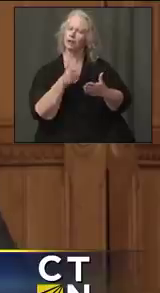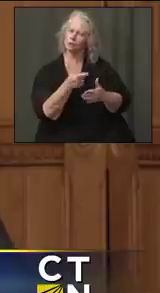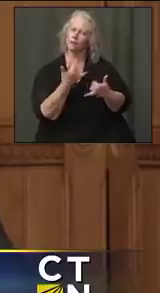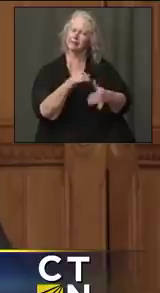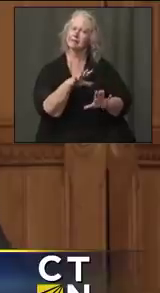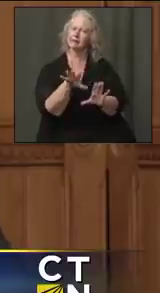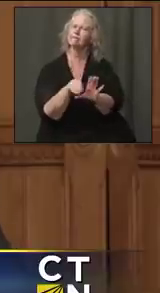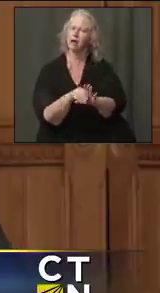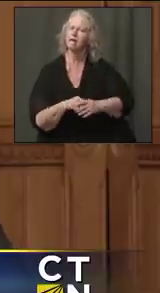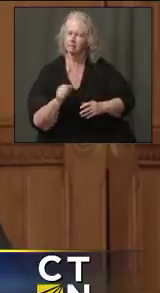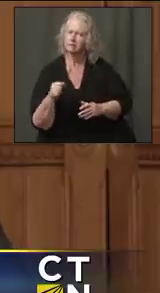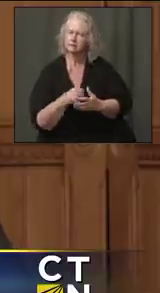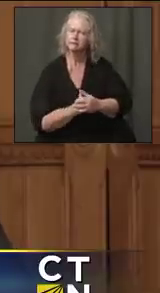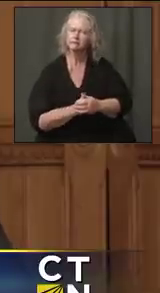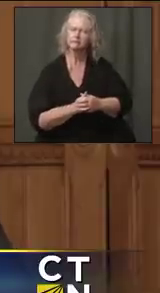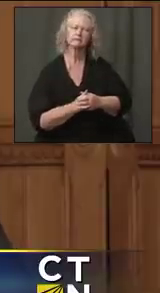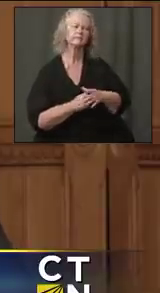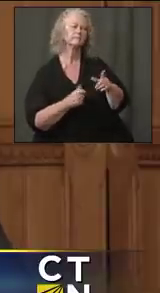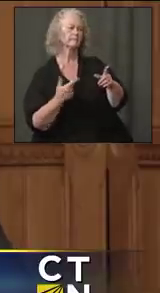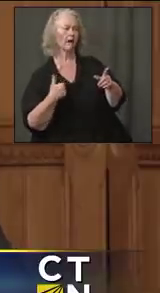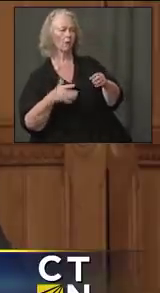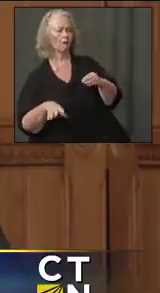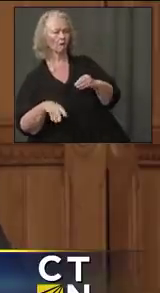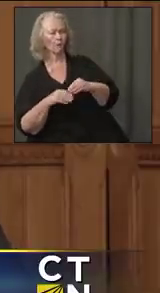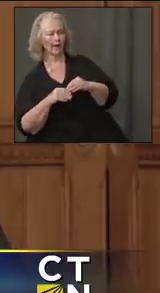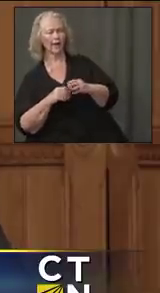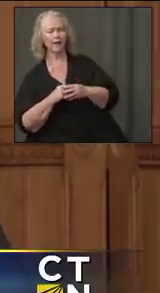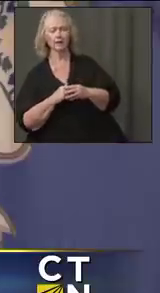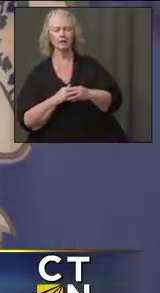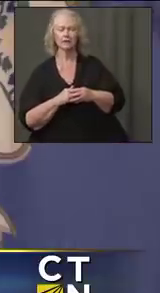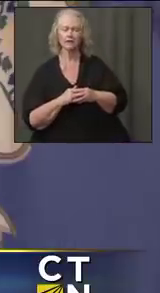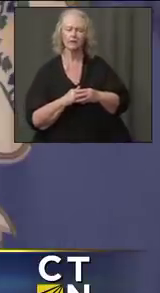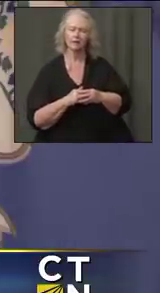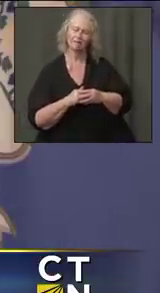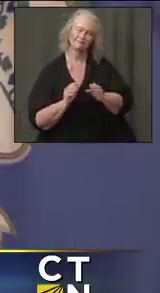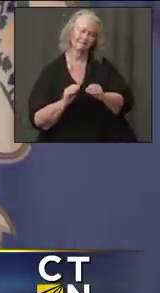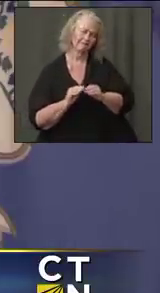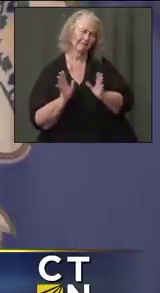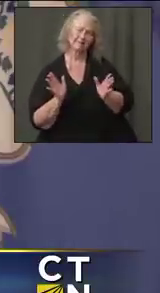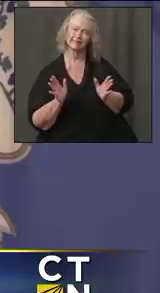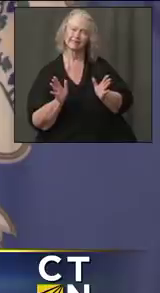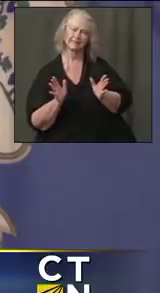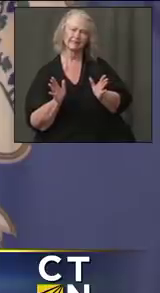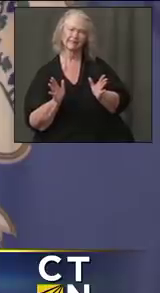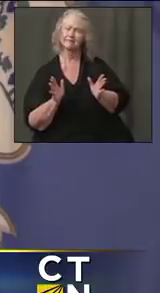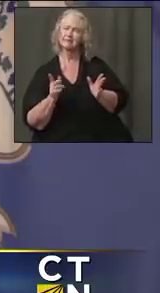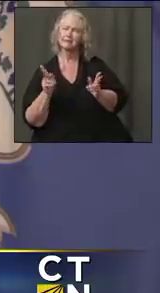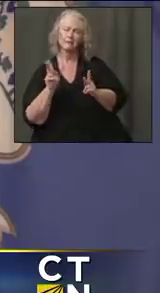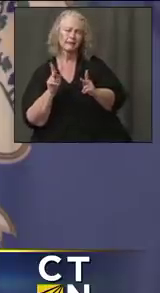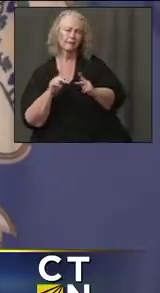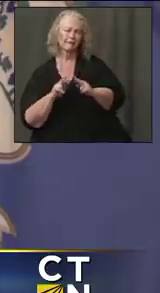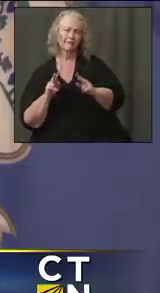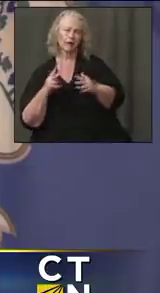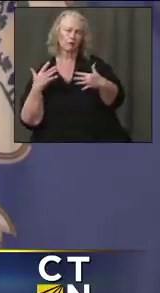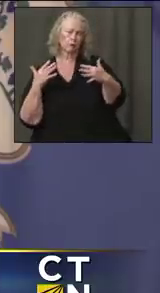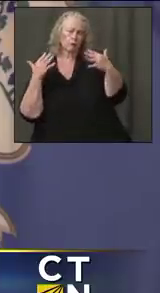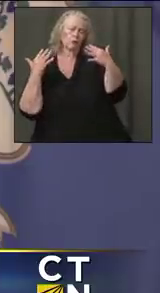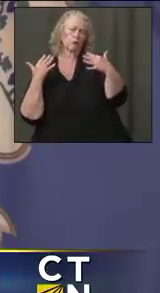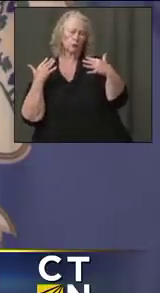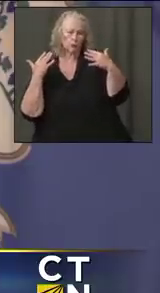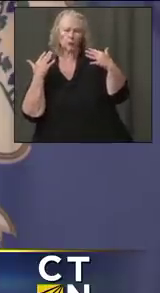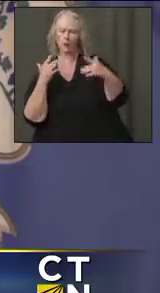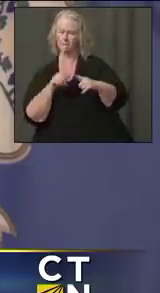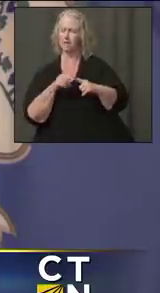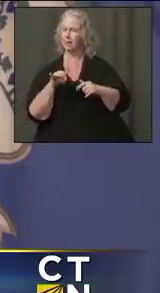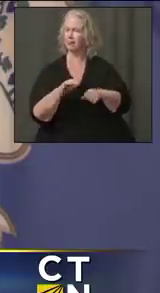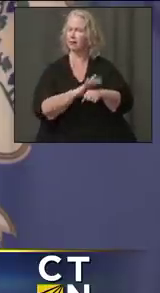learning. I'd only add to that there's obviously a lot of natural anxiety in the middle of this COVID pandemic, and